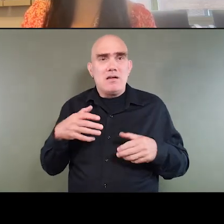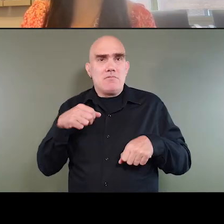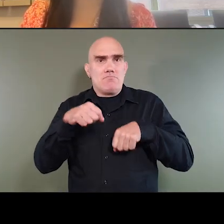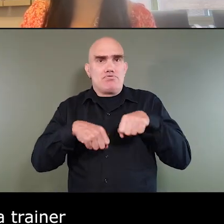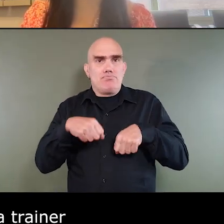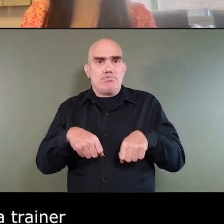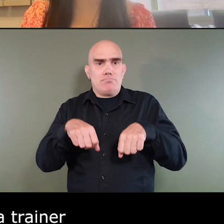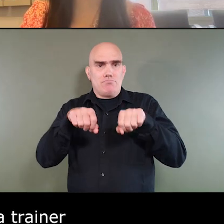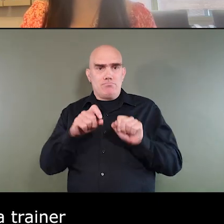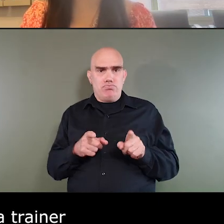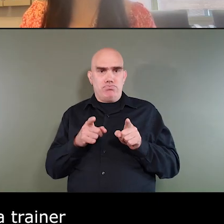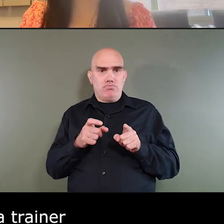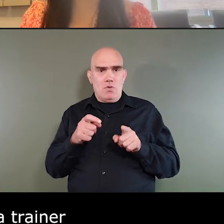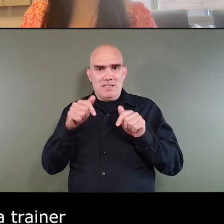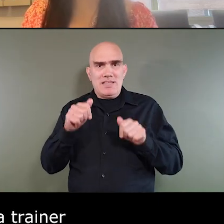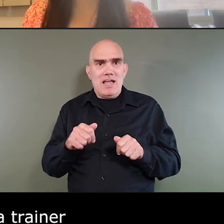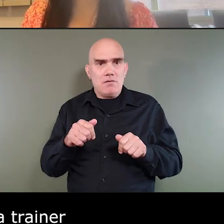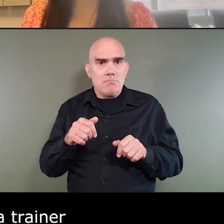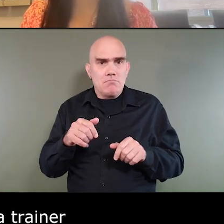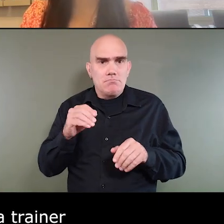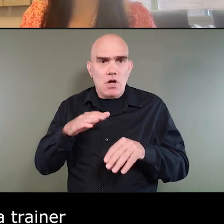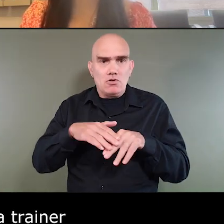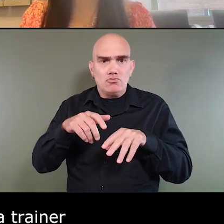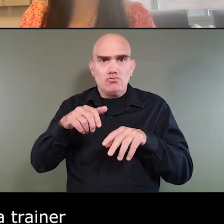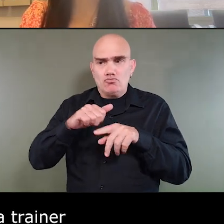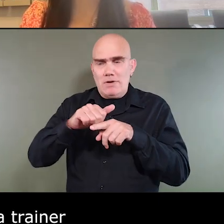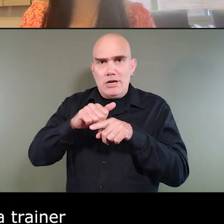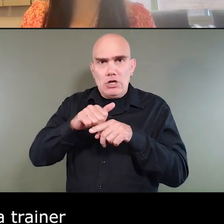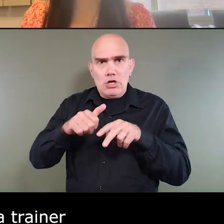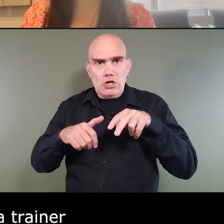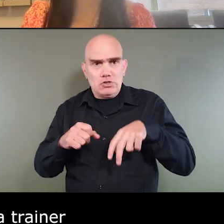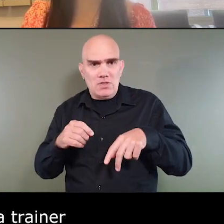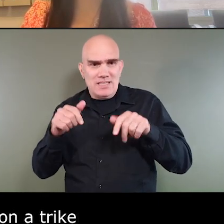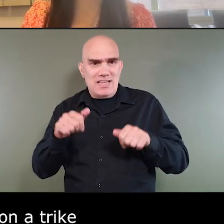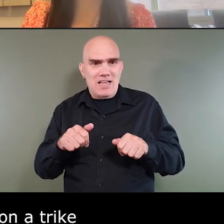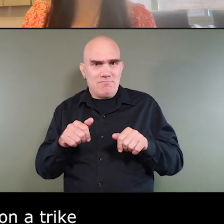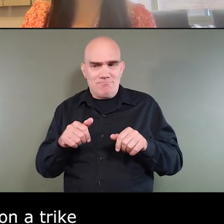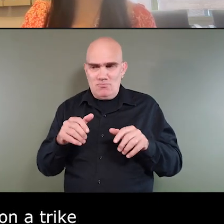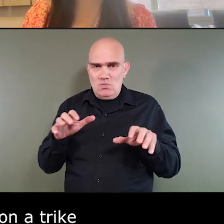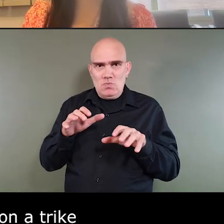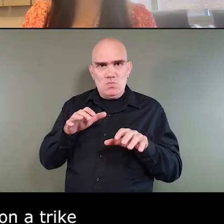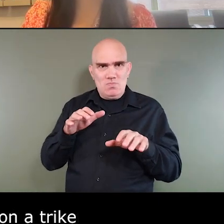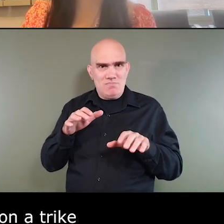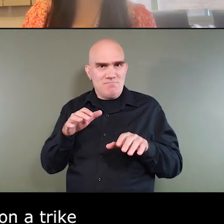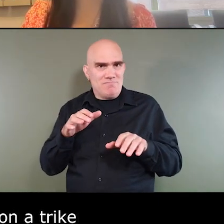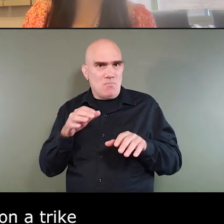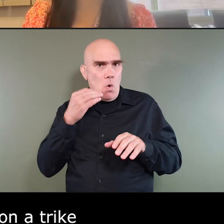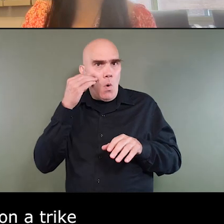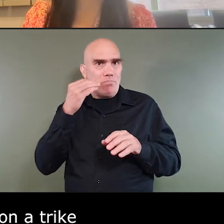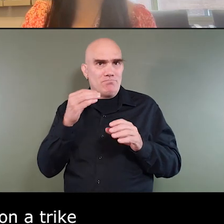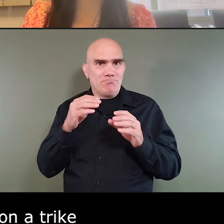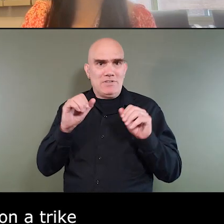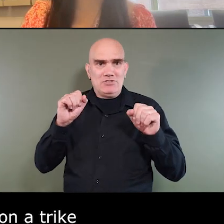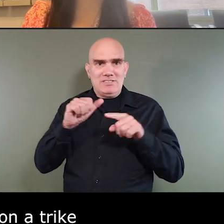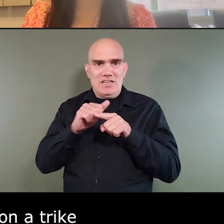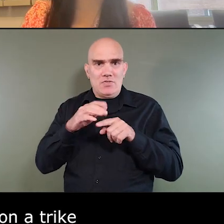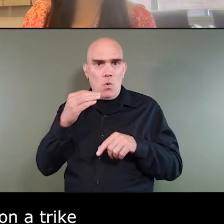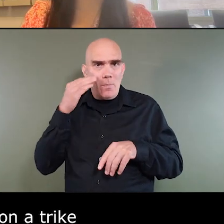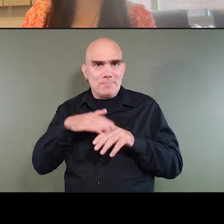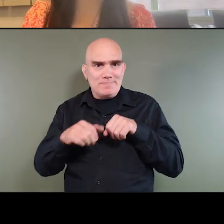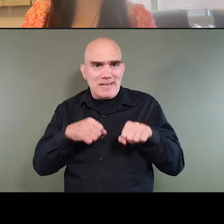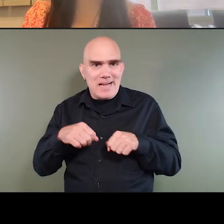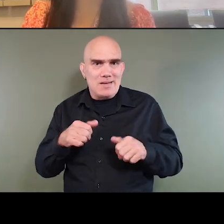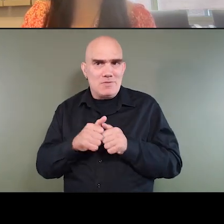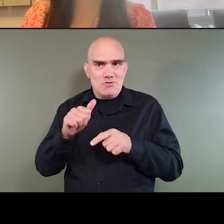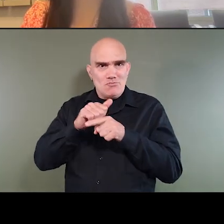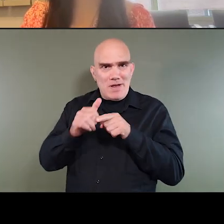cycle. So we have it put on a trainer so that they can complete exercise sessions in their home on a trike that's placed on a